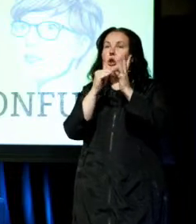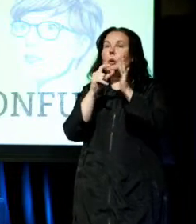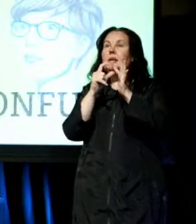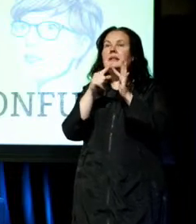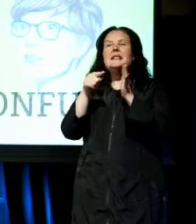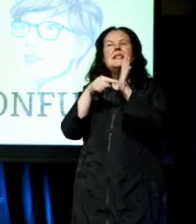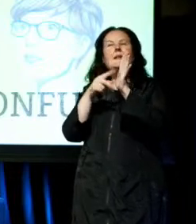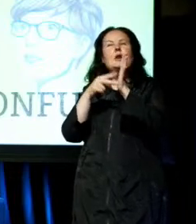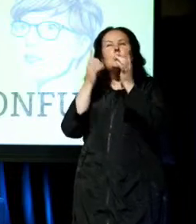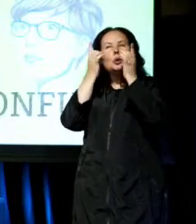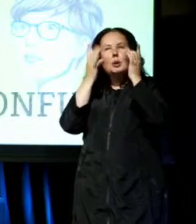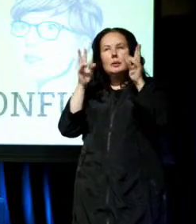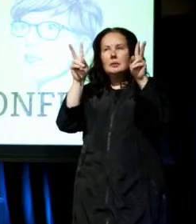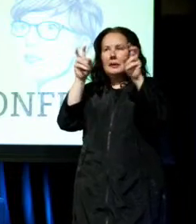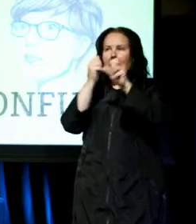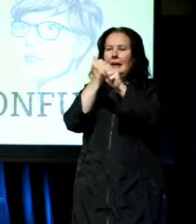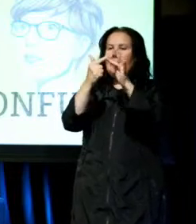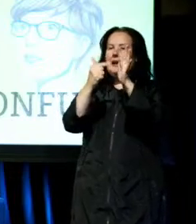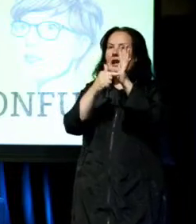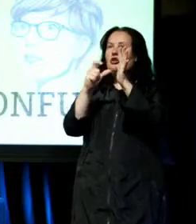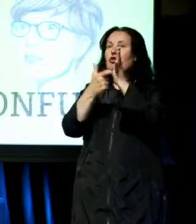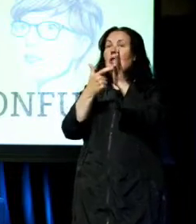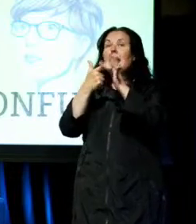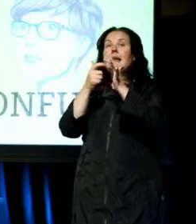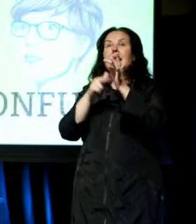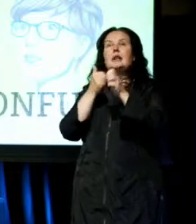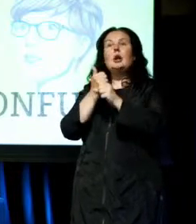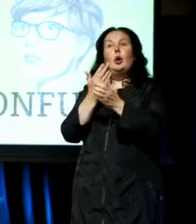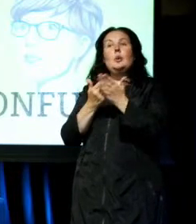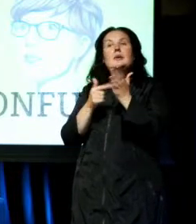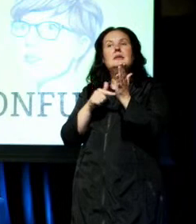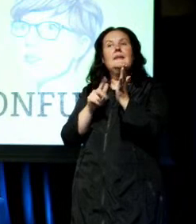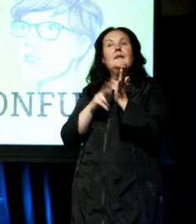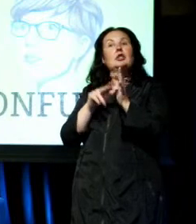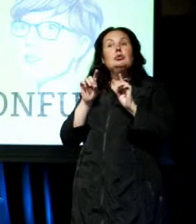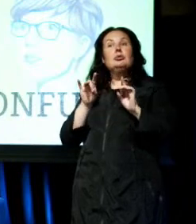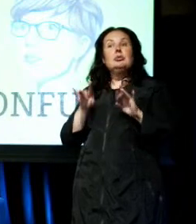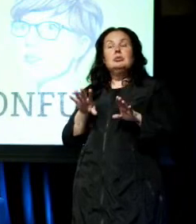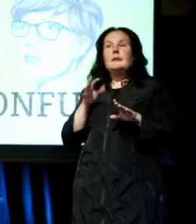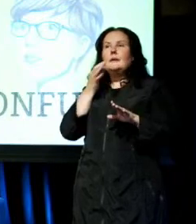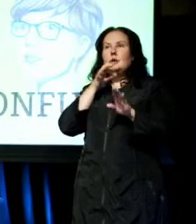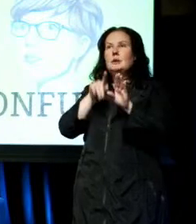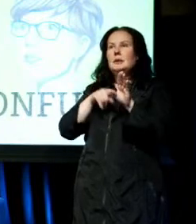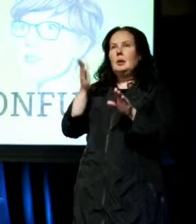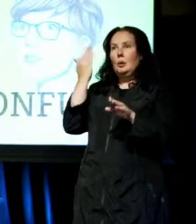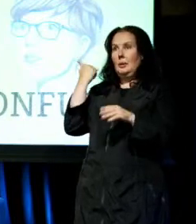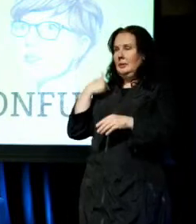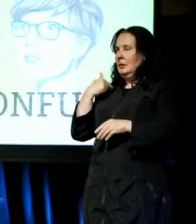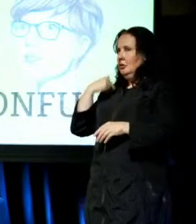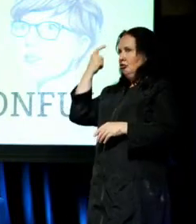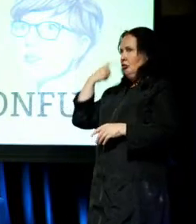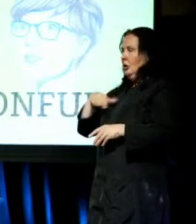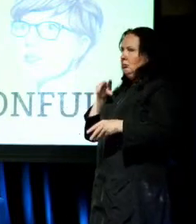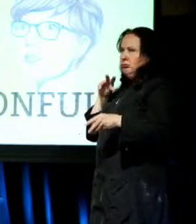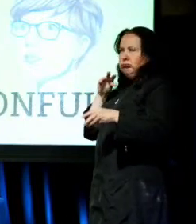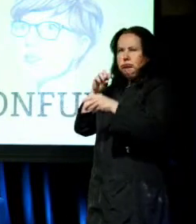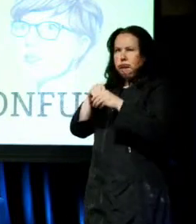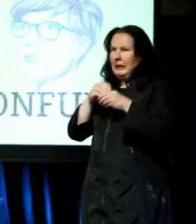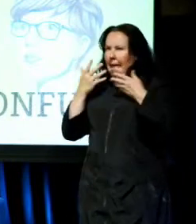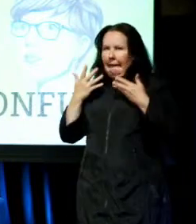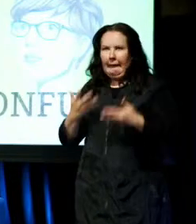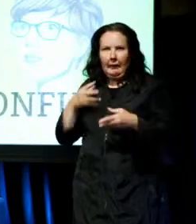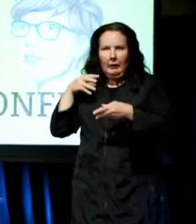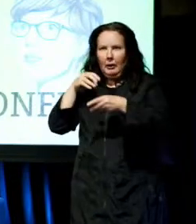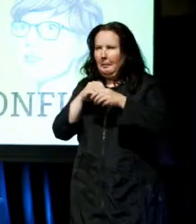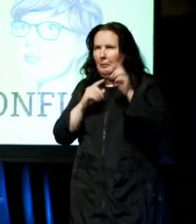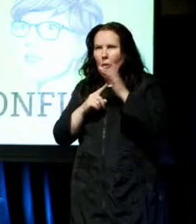on Australian television a couple years ago. I played an integral role. People come up to me